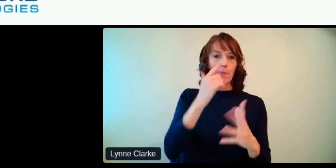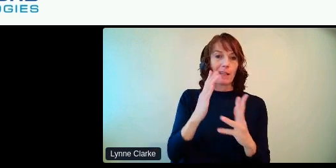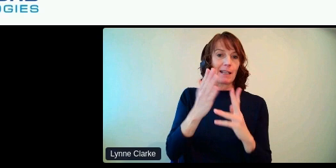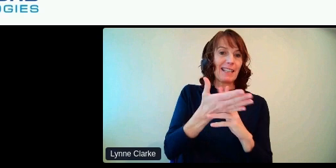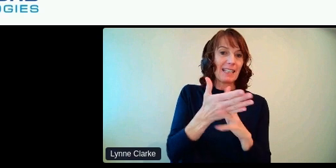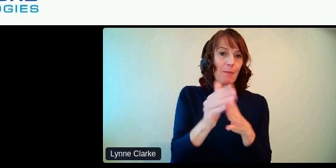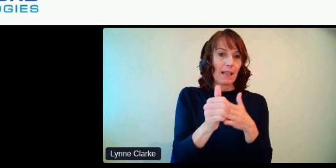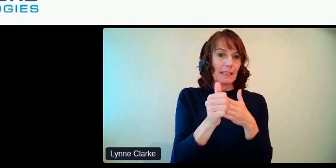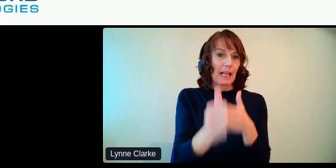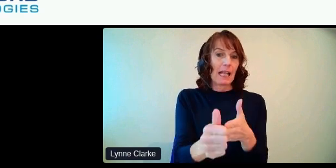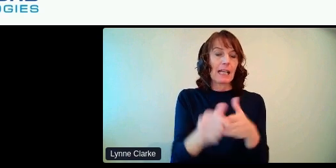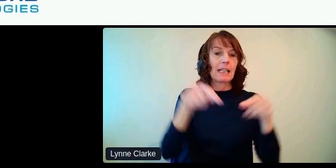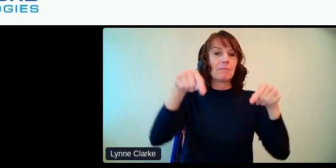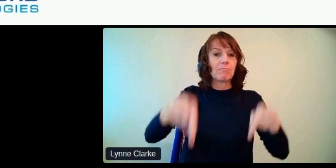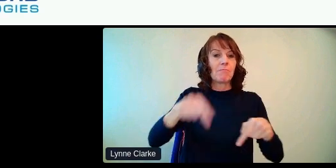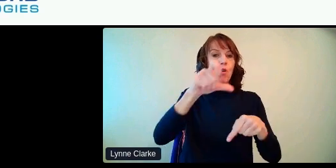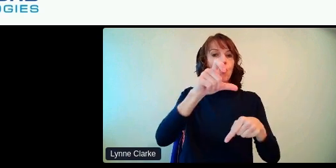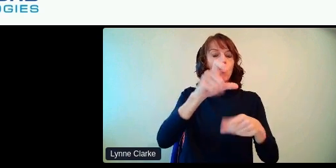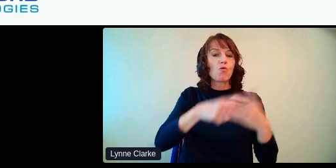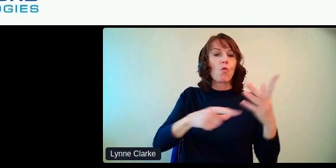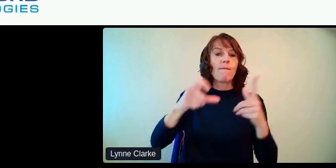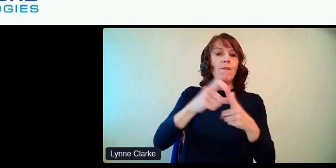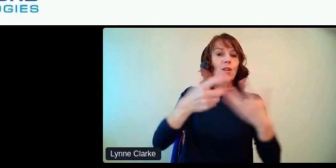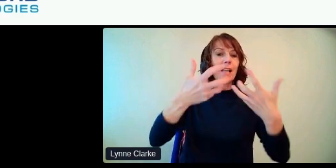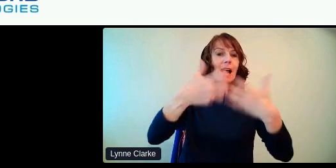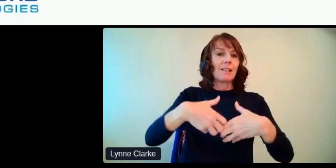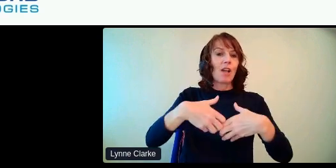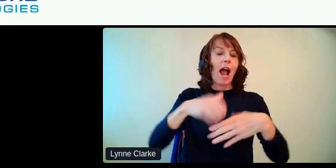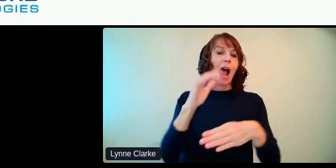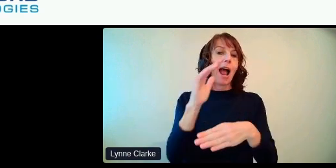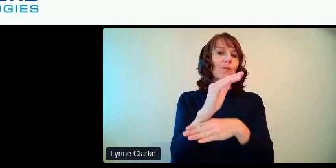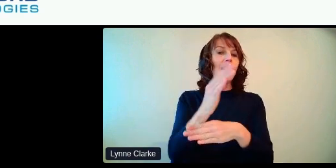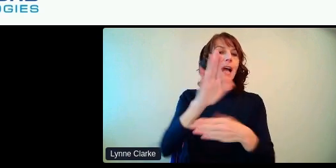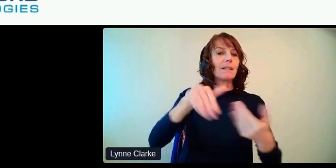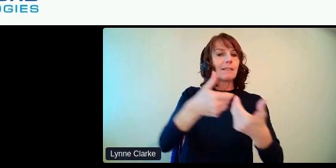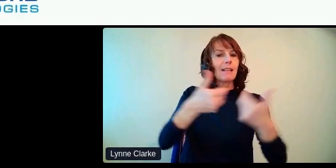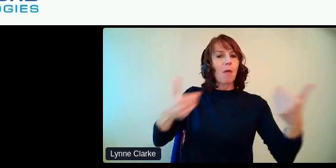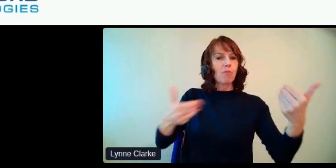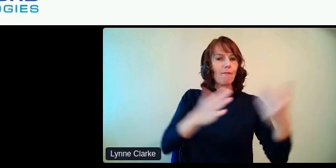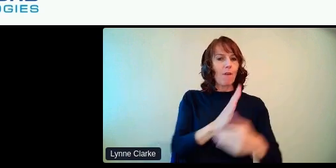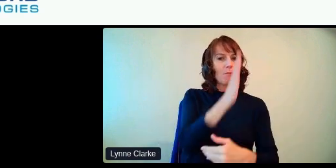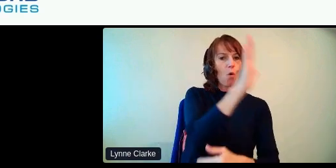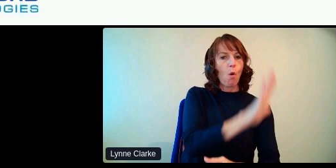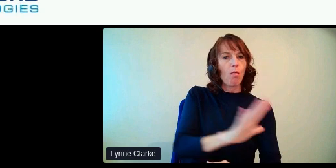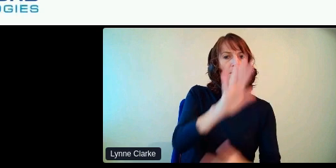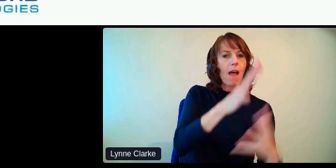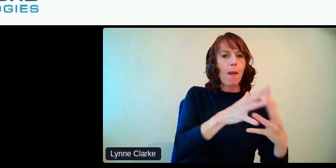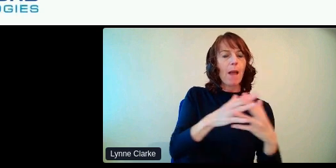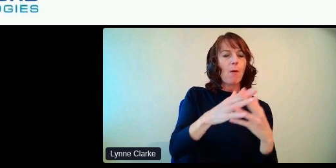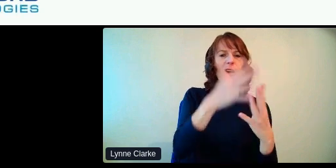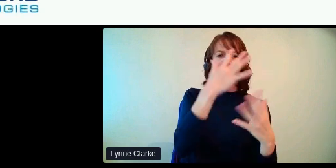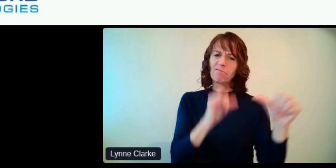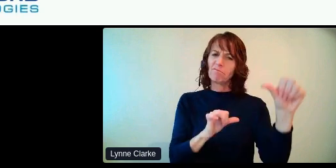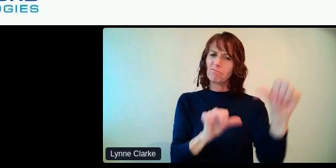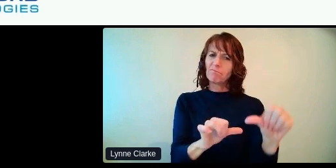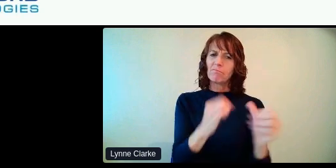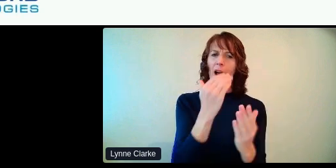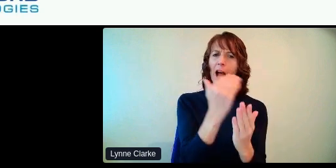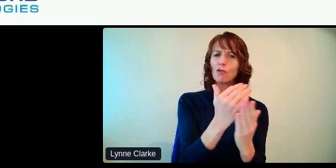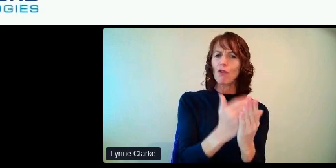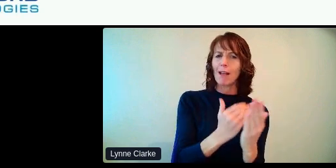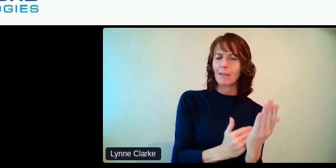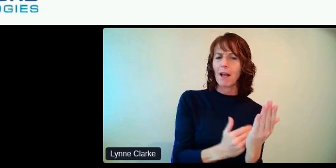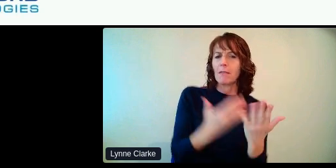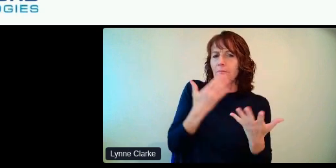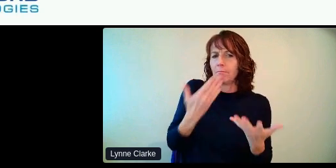lead for Crawford Technologies outside of North America. And I've got a short agenda today, so I wanted